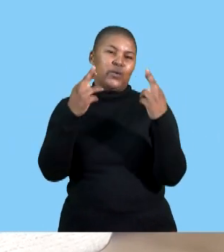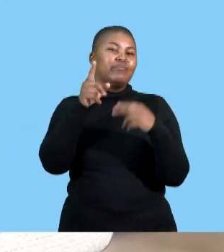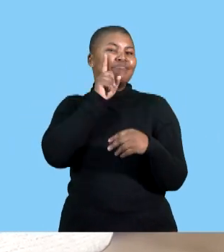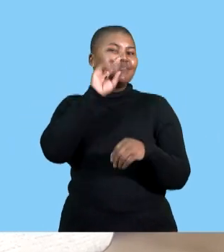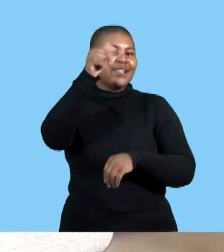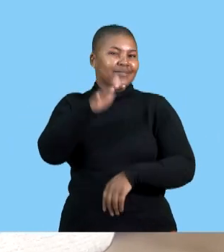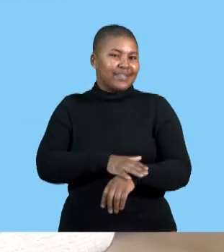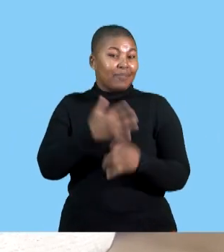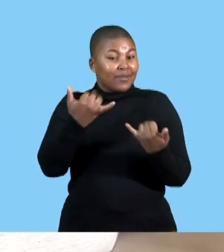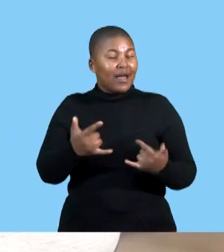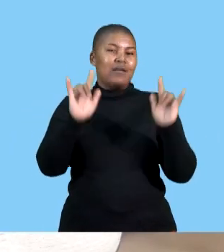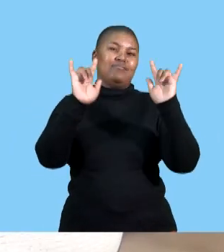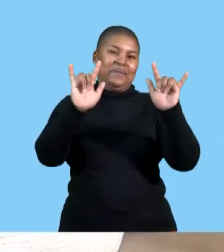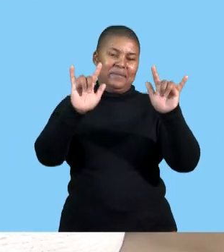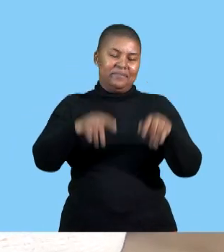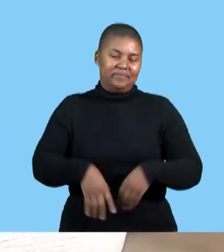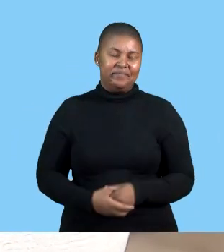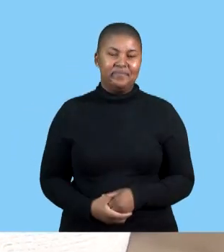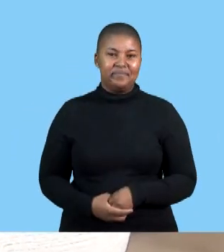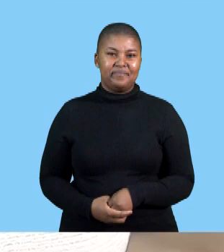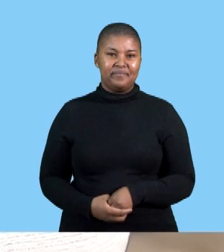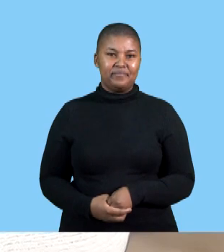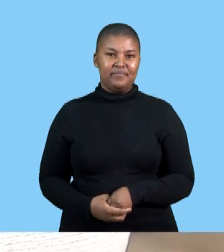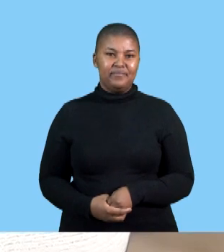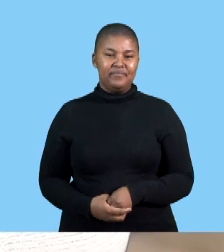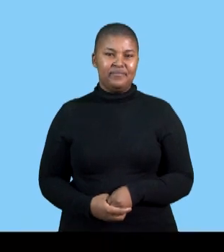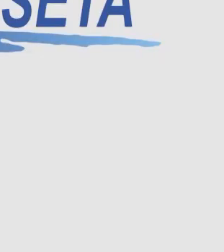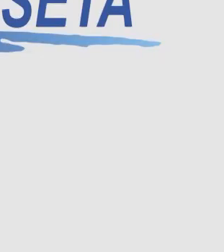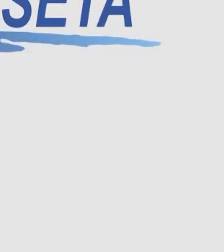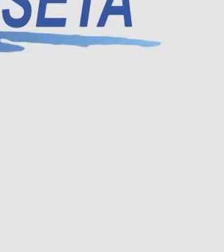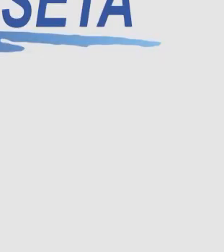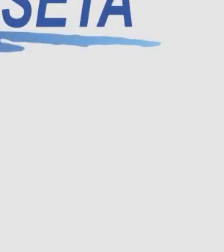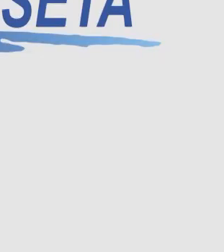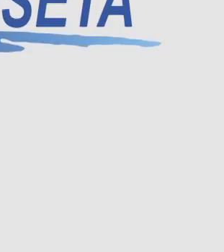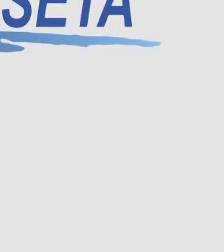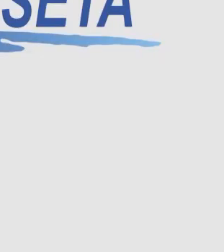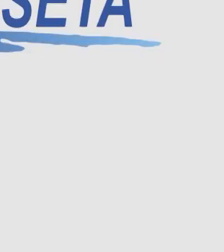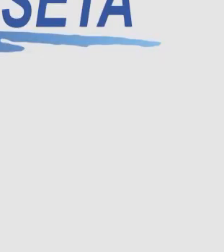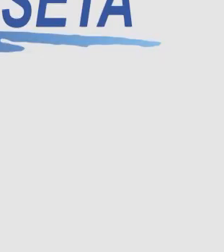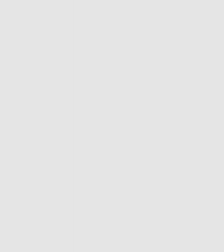see you next time. From me, Ms. Mabue. Goodbye.